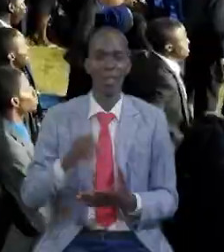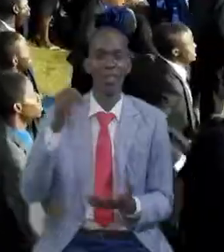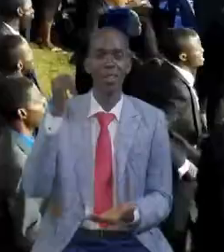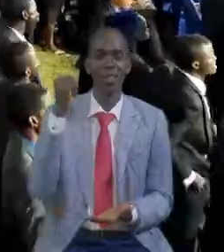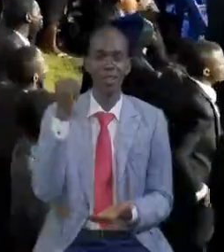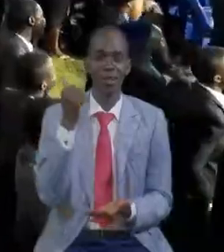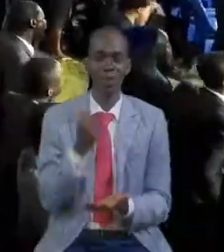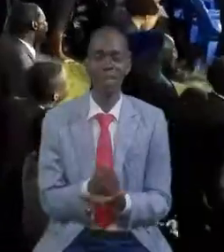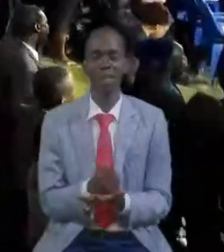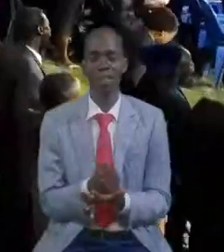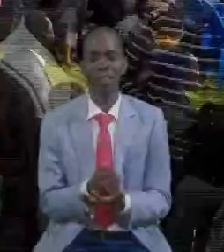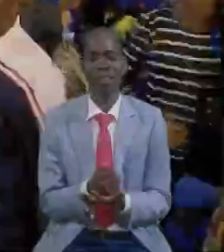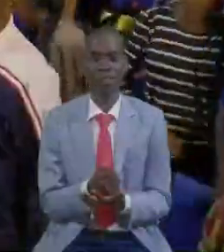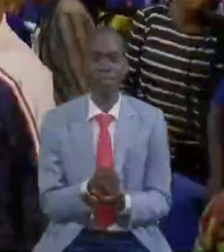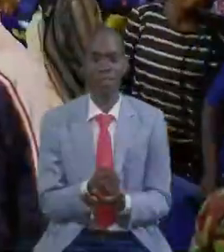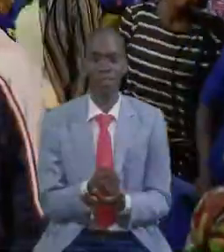Amen.